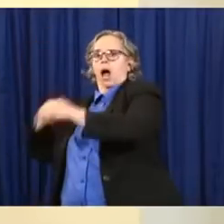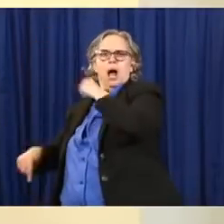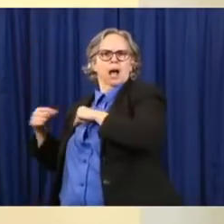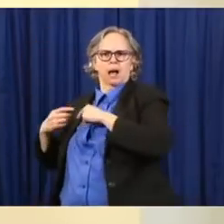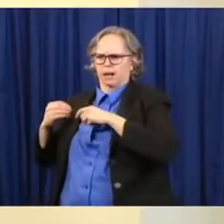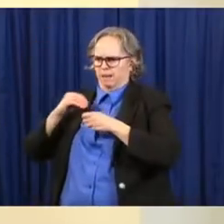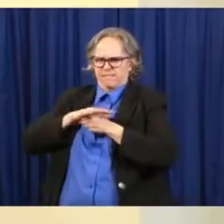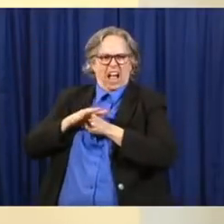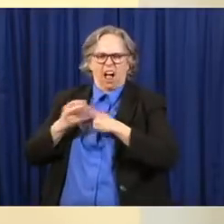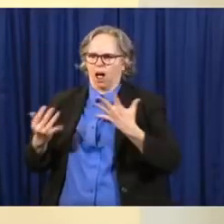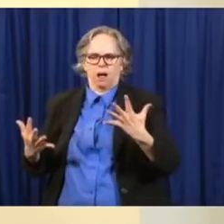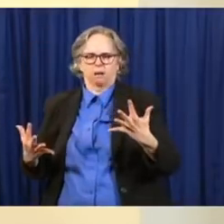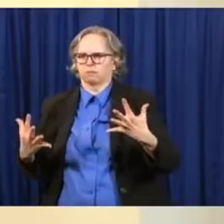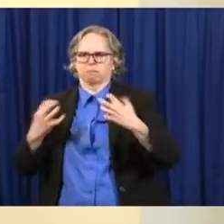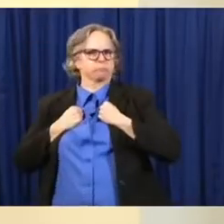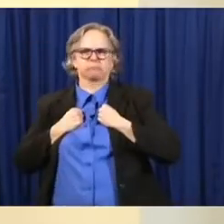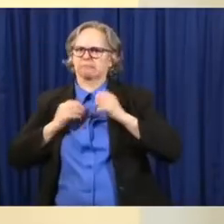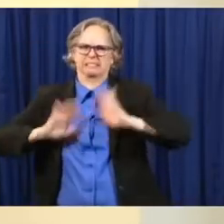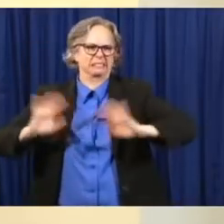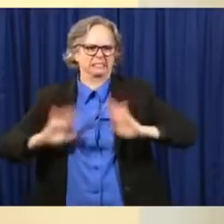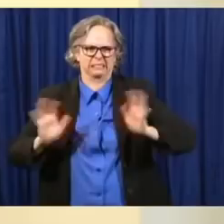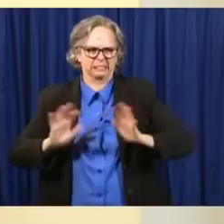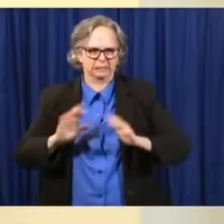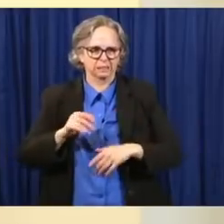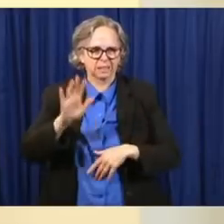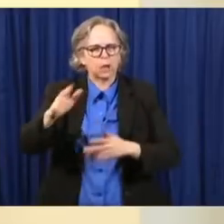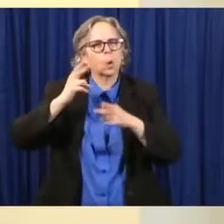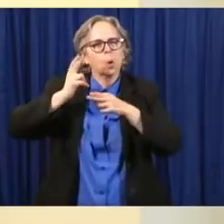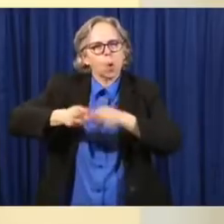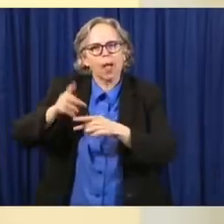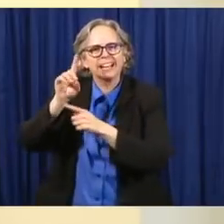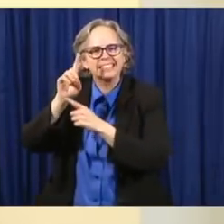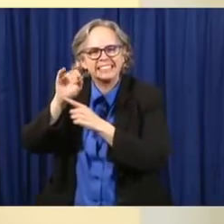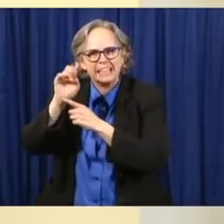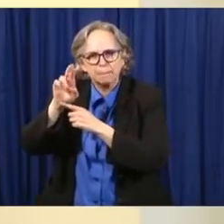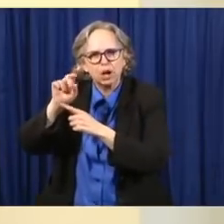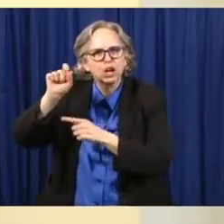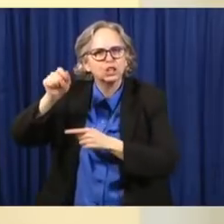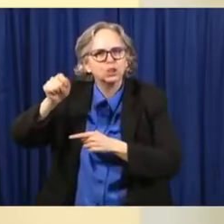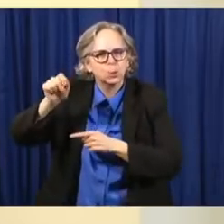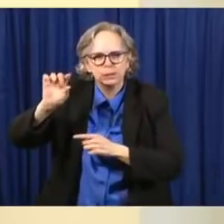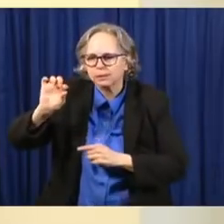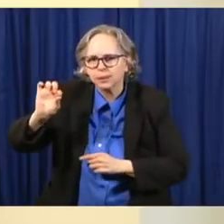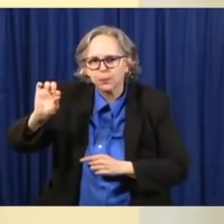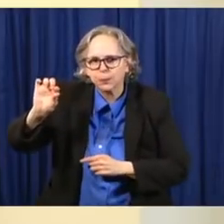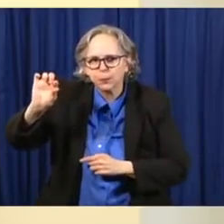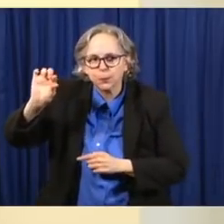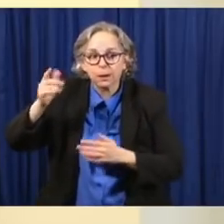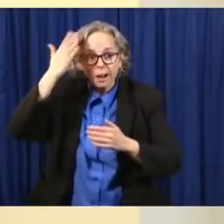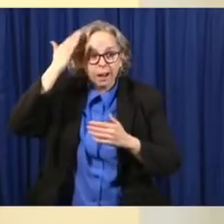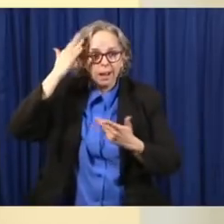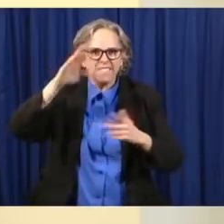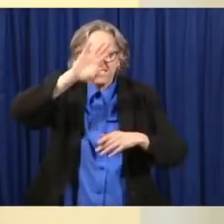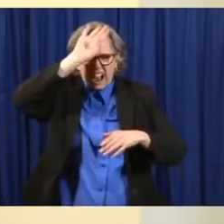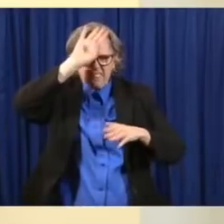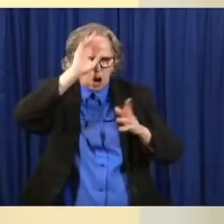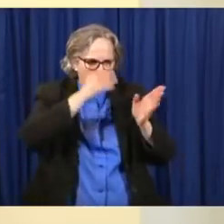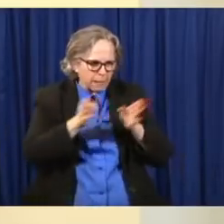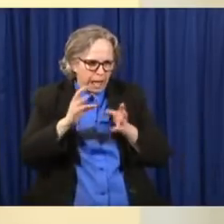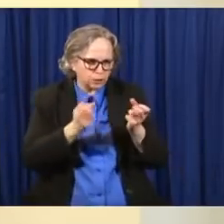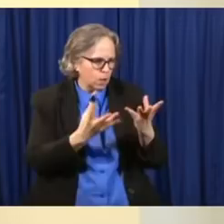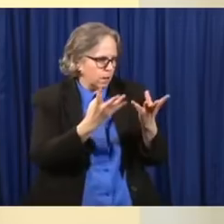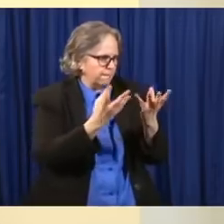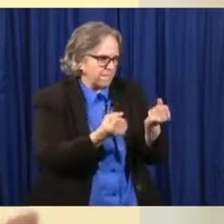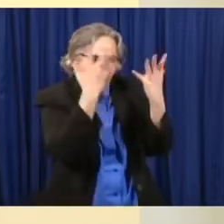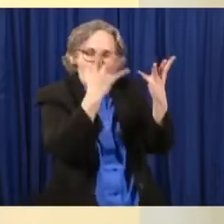got our dimmer switch planning, and we've got our firefighter putting out fires plan, and that is the